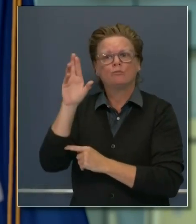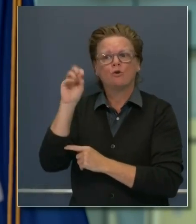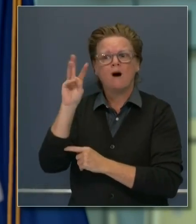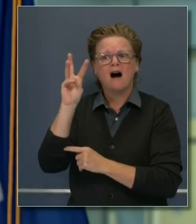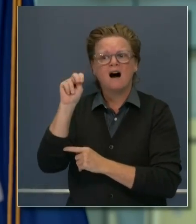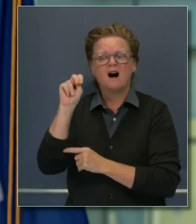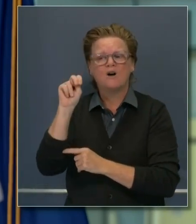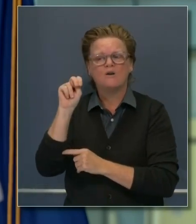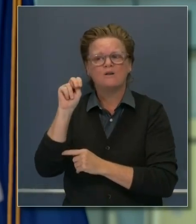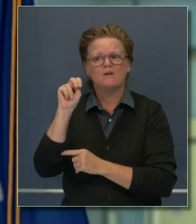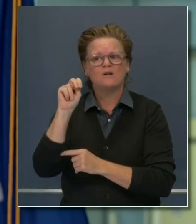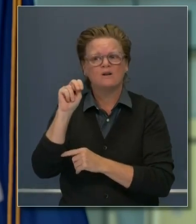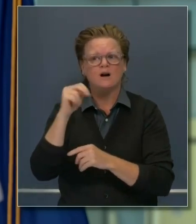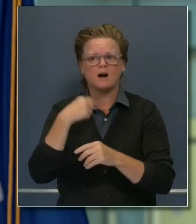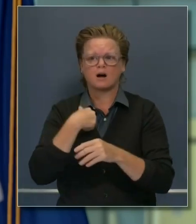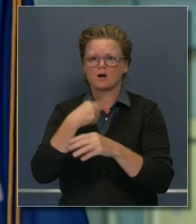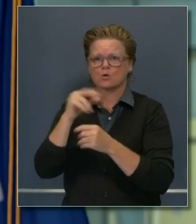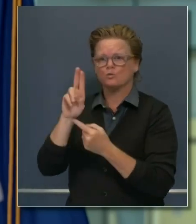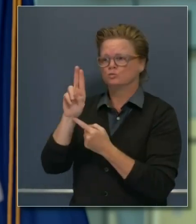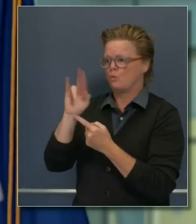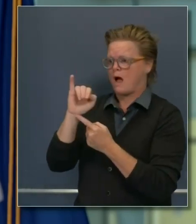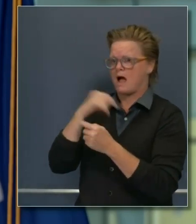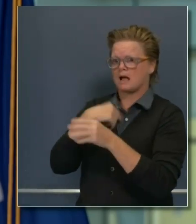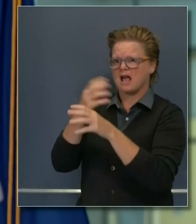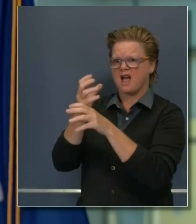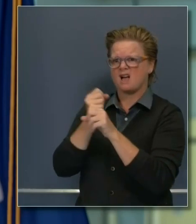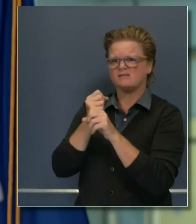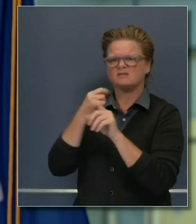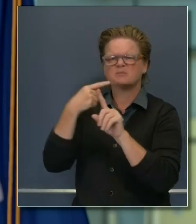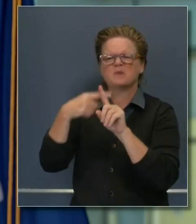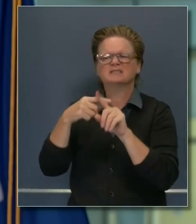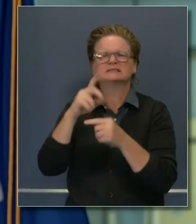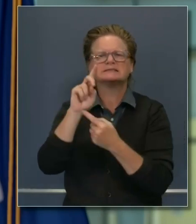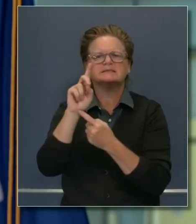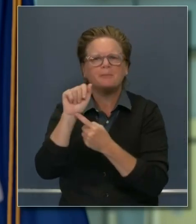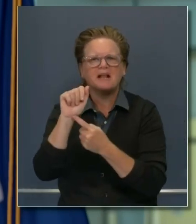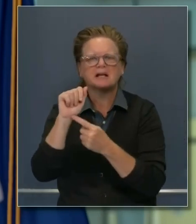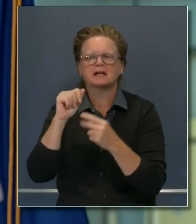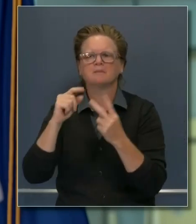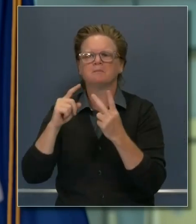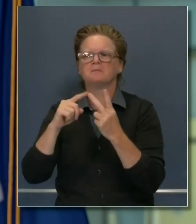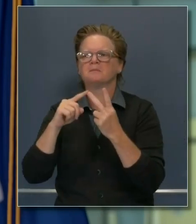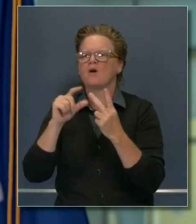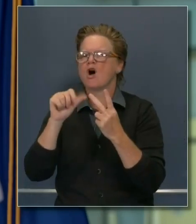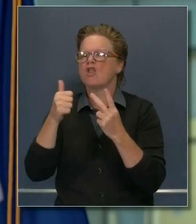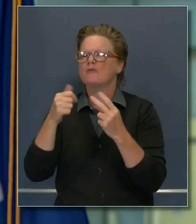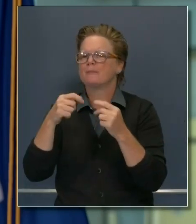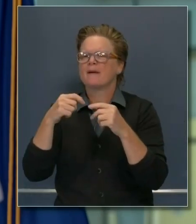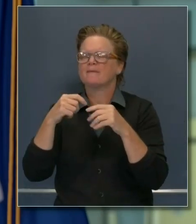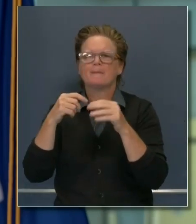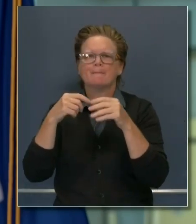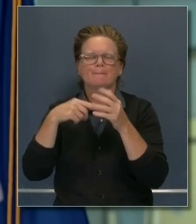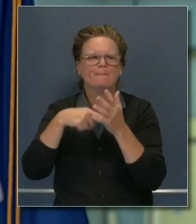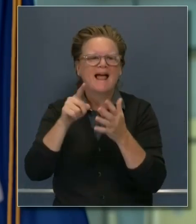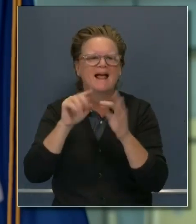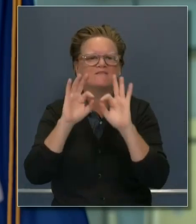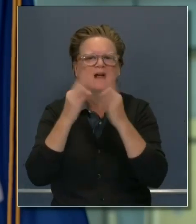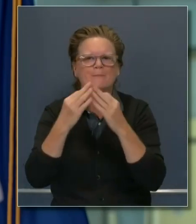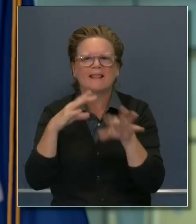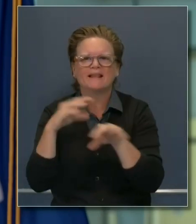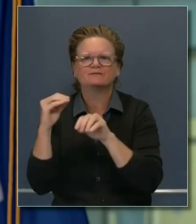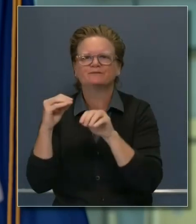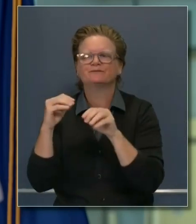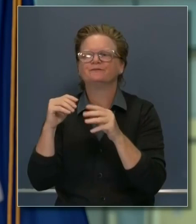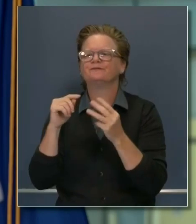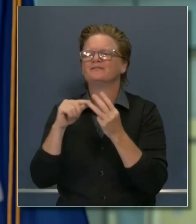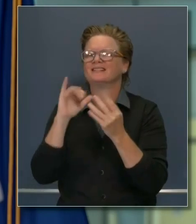insurance, as well as other benefits, including disability insurance and paid family leave. That process is